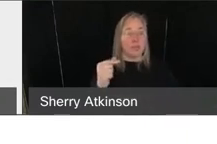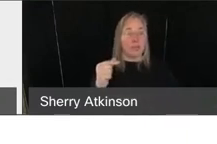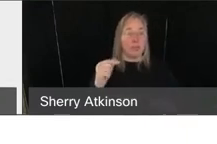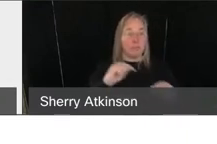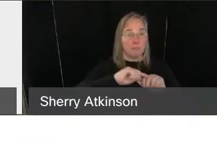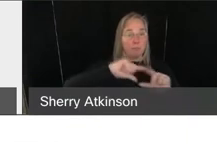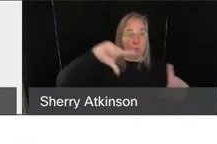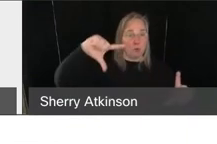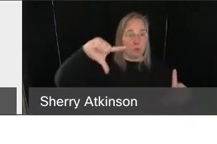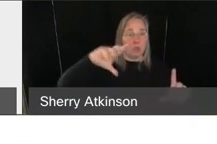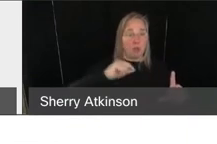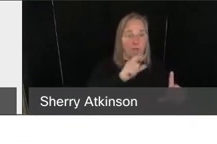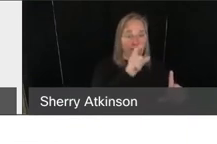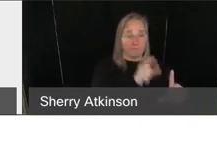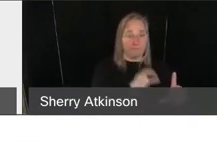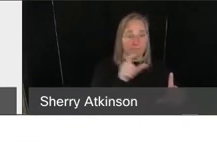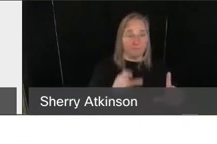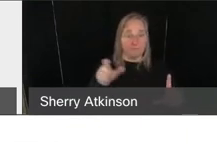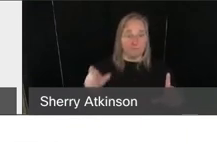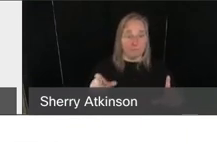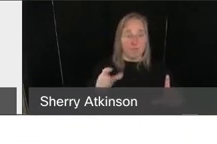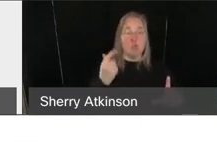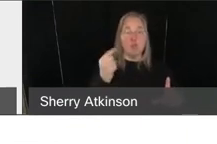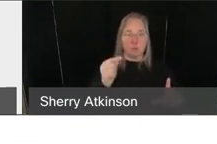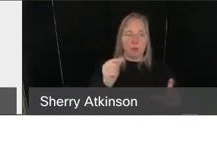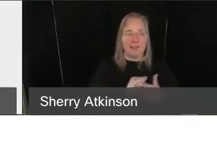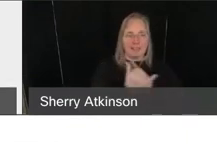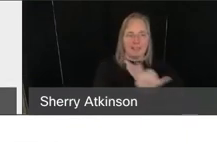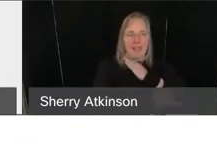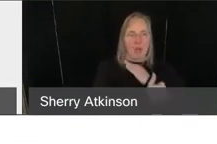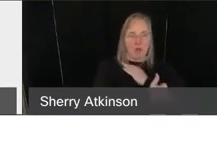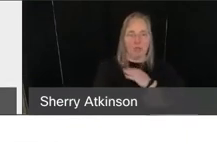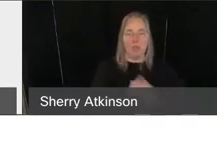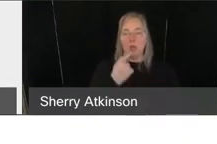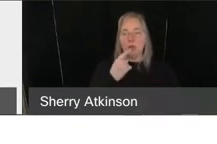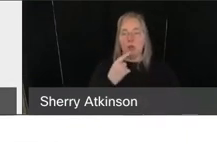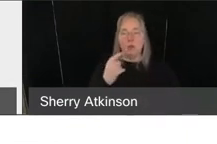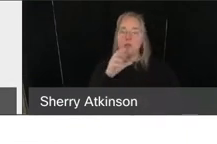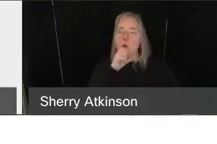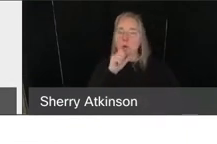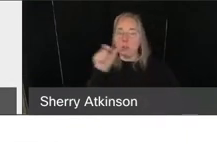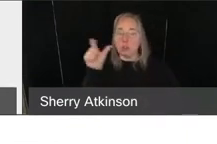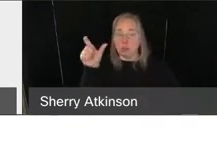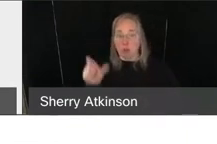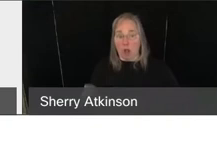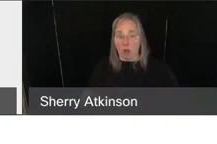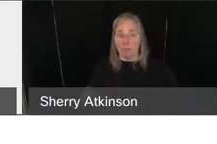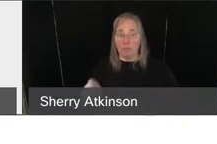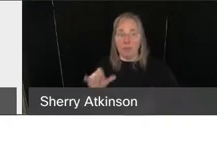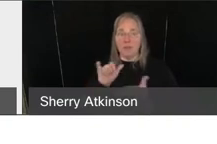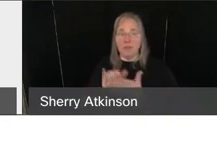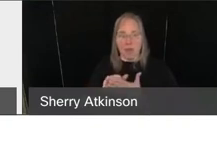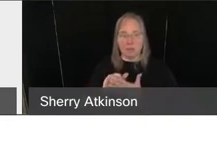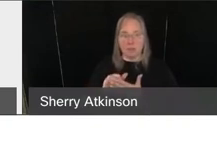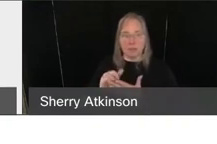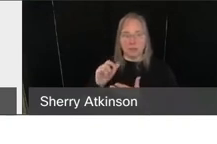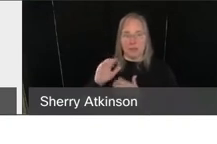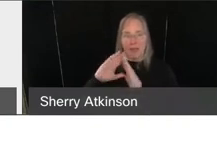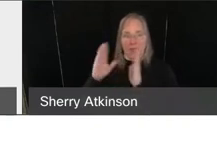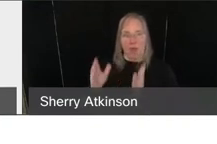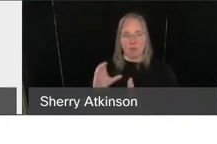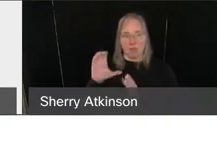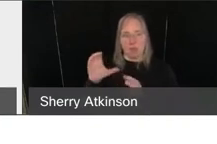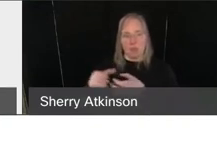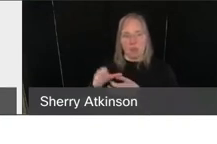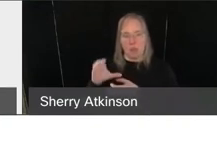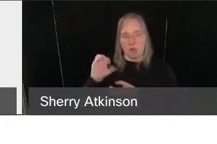of the costs are the county's responsibility. The red column or orange column is the Housing Commission's portion of the